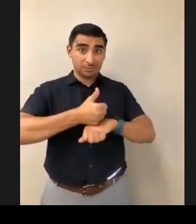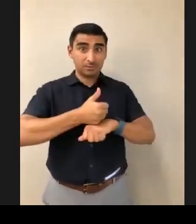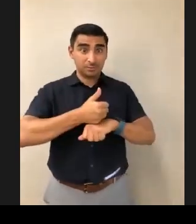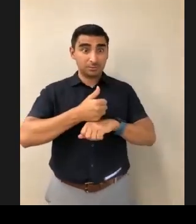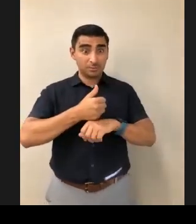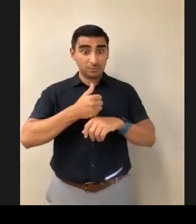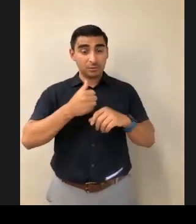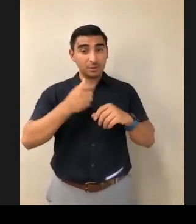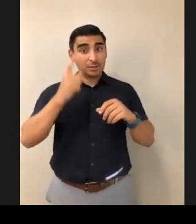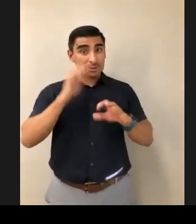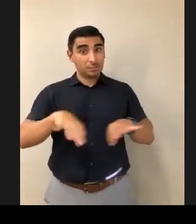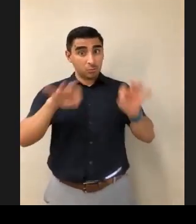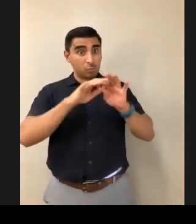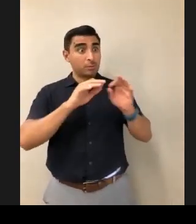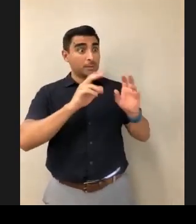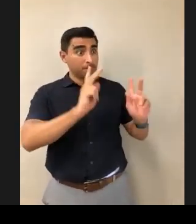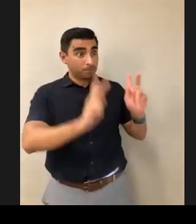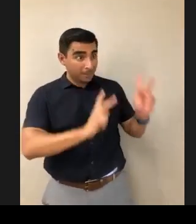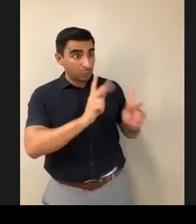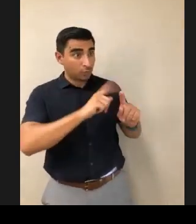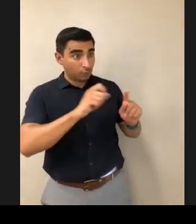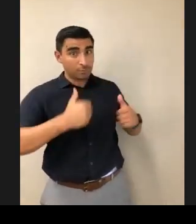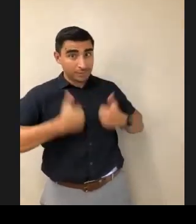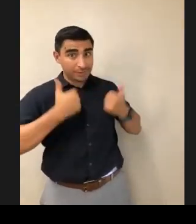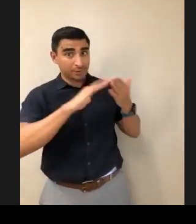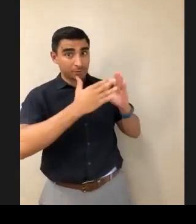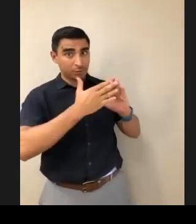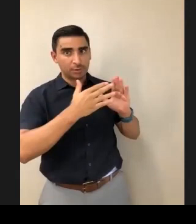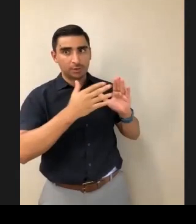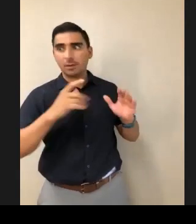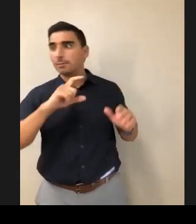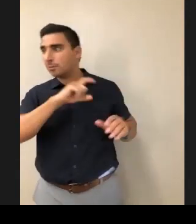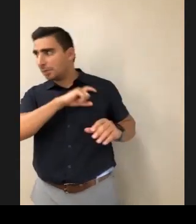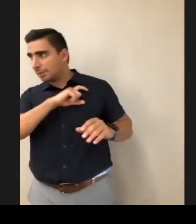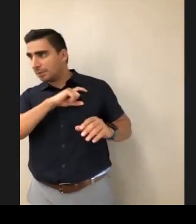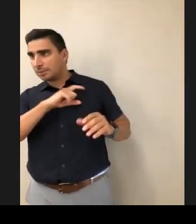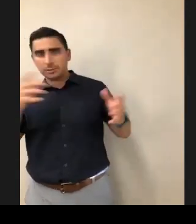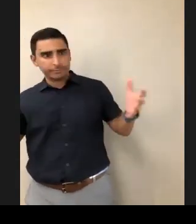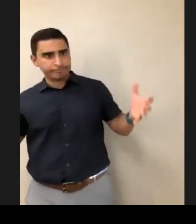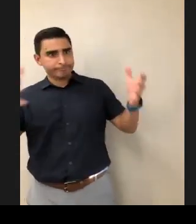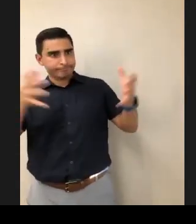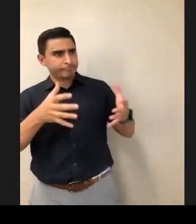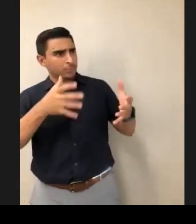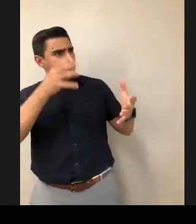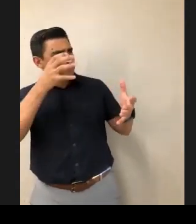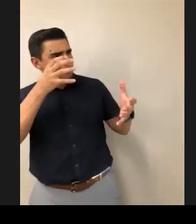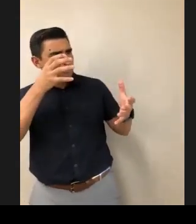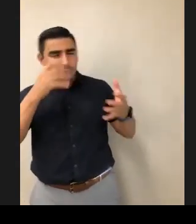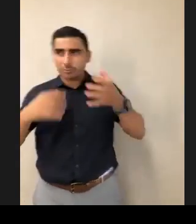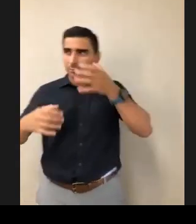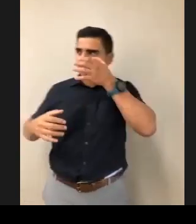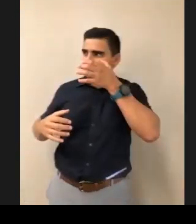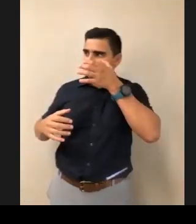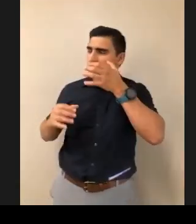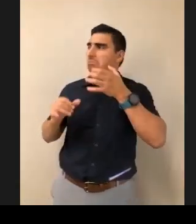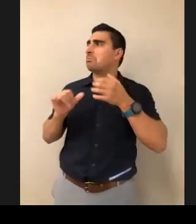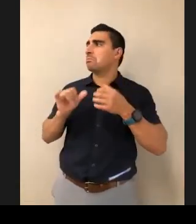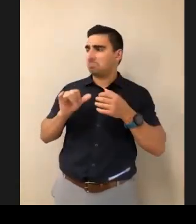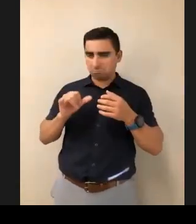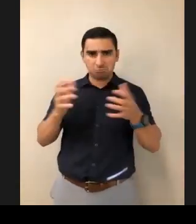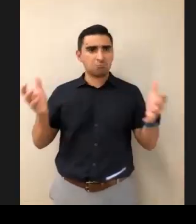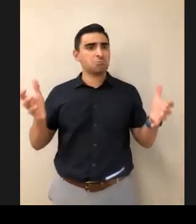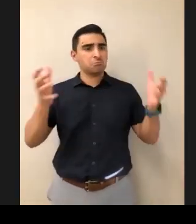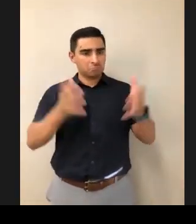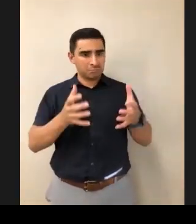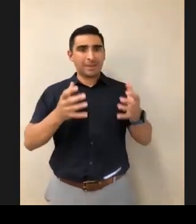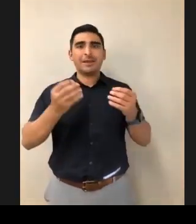hear from community members, and also for community members to hear from them. So I think getting them in a room, but then also figuring